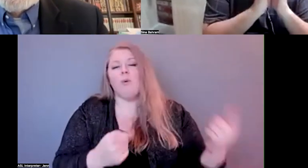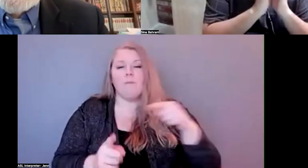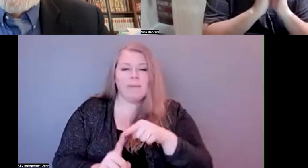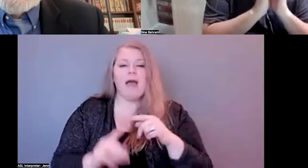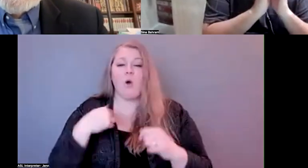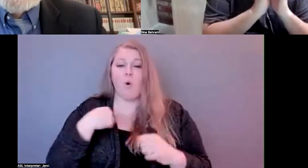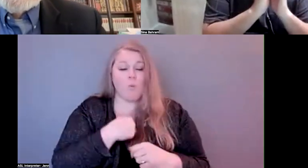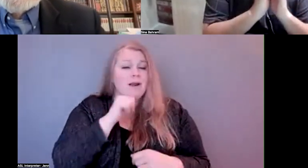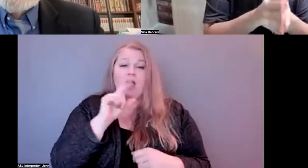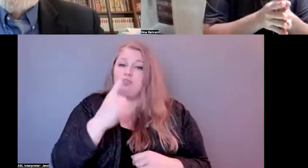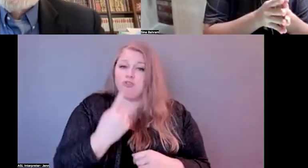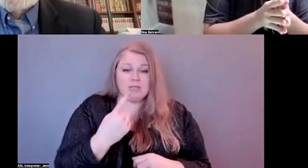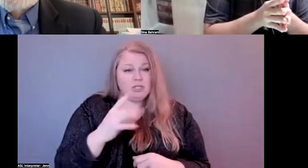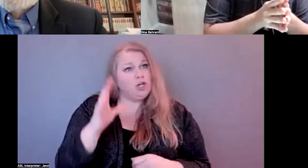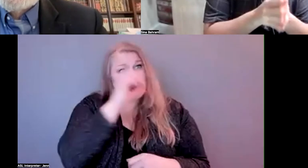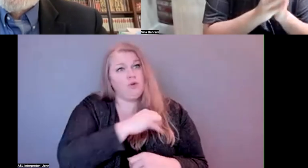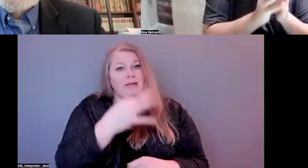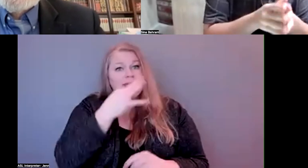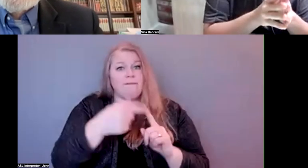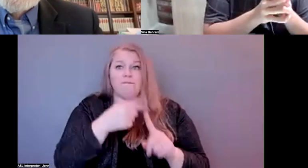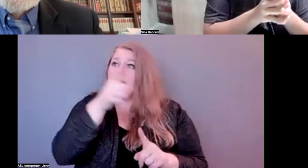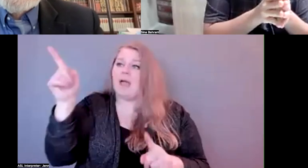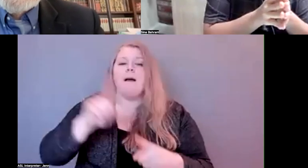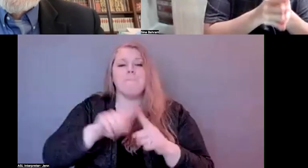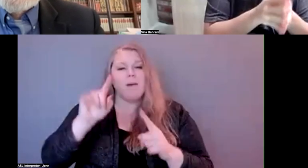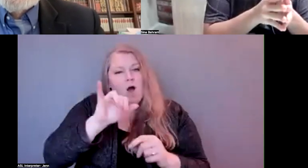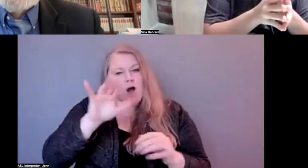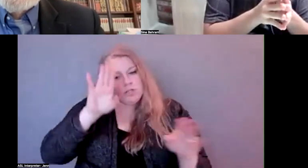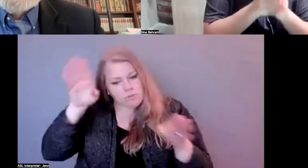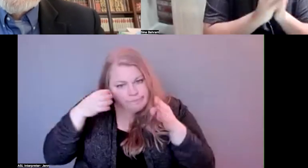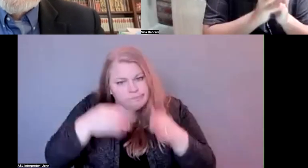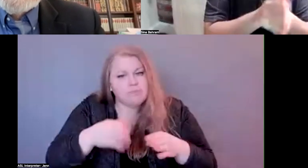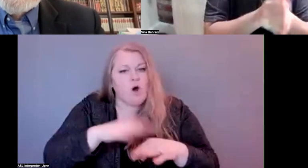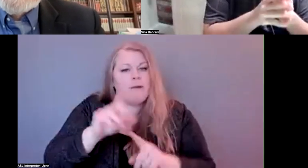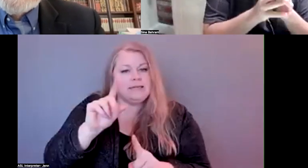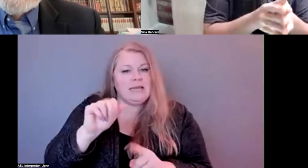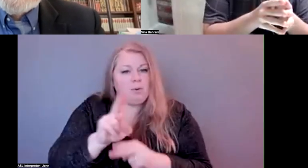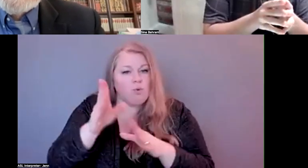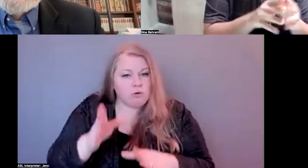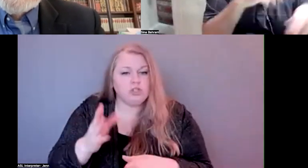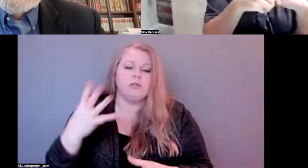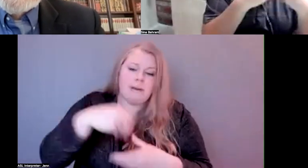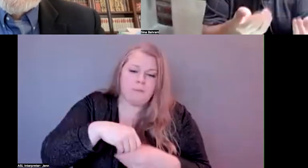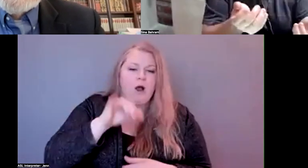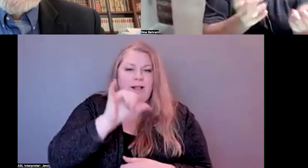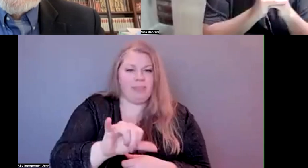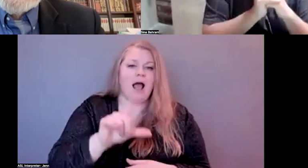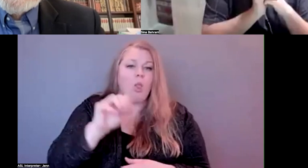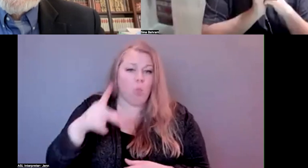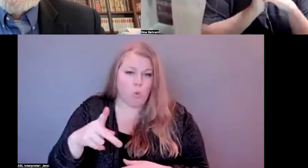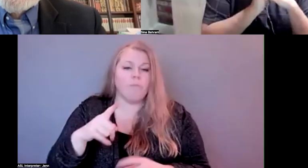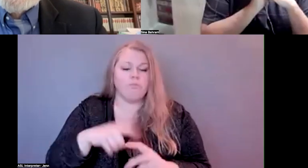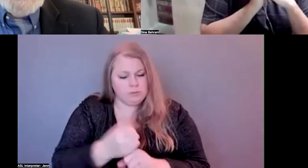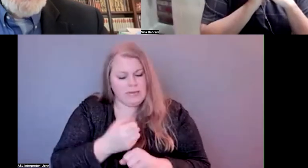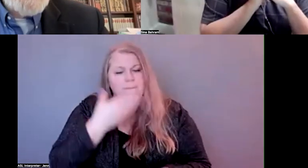we're not only assuming expertise from others, but centering the disabled user as part of that loop so that it can get better over